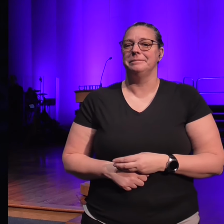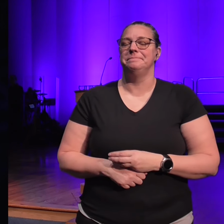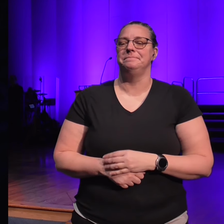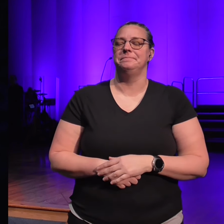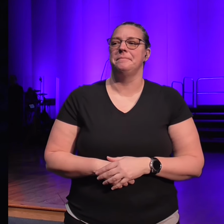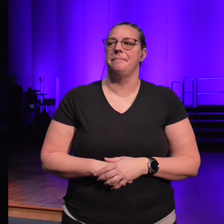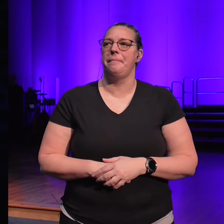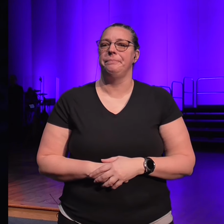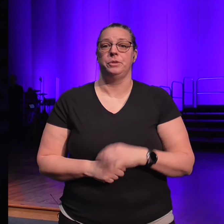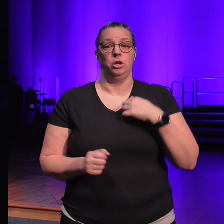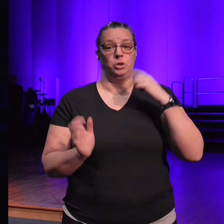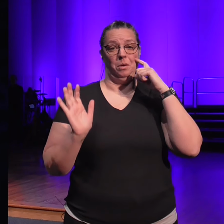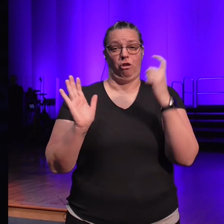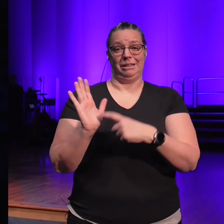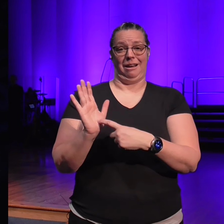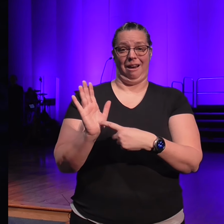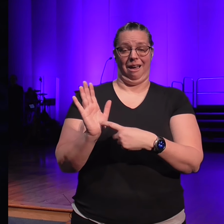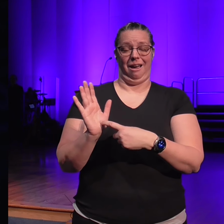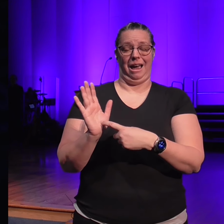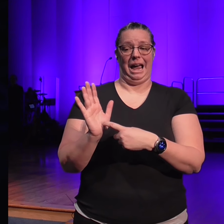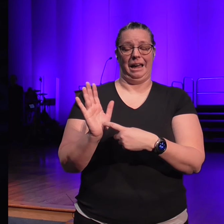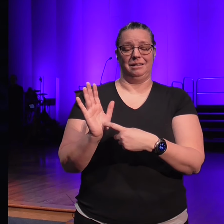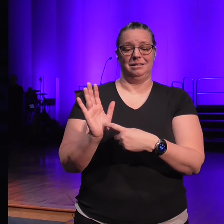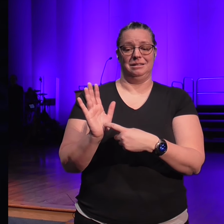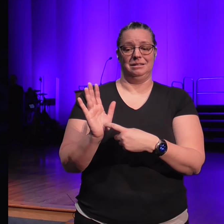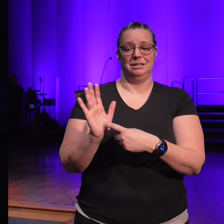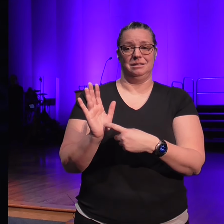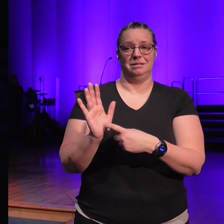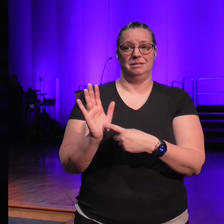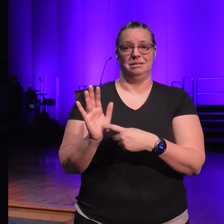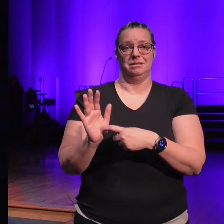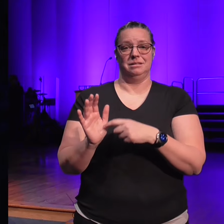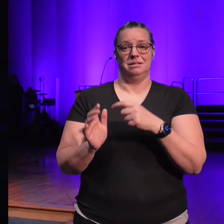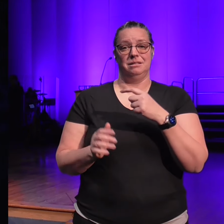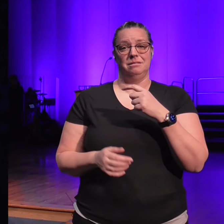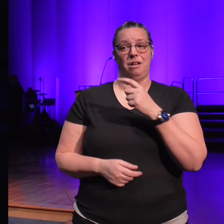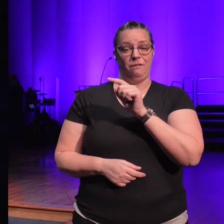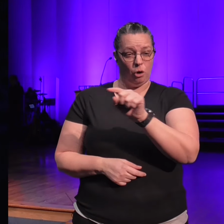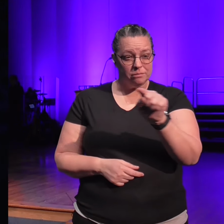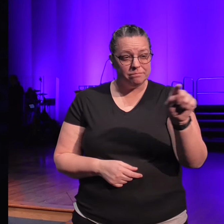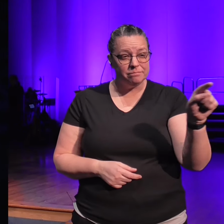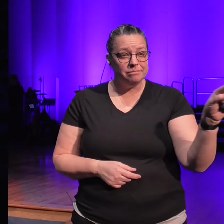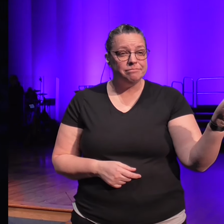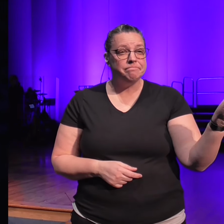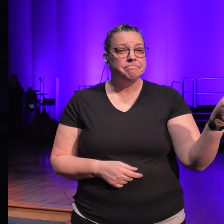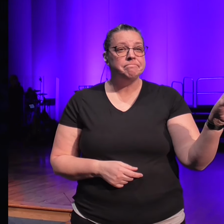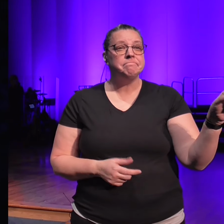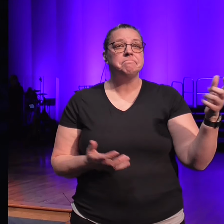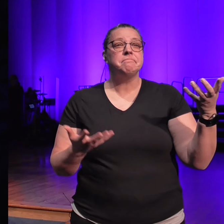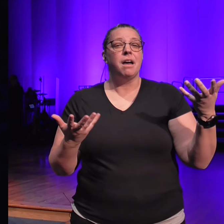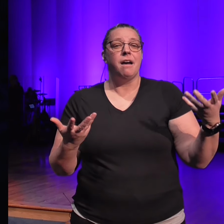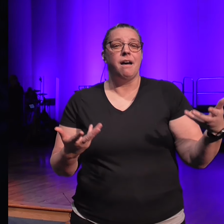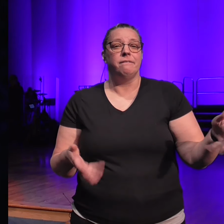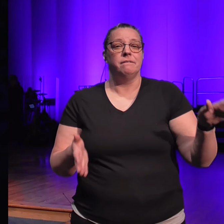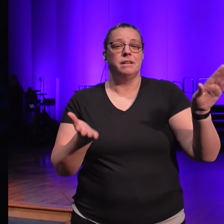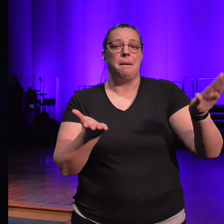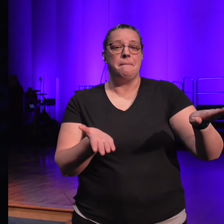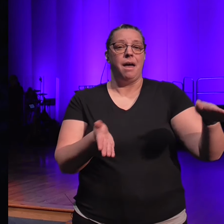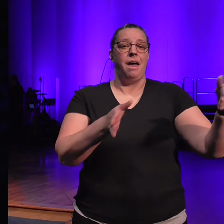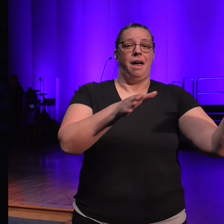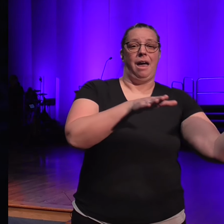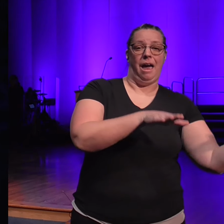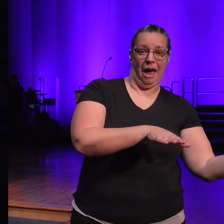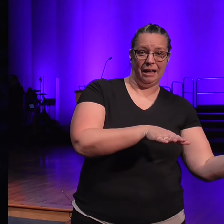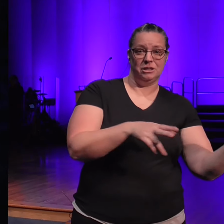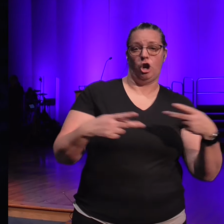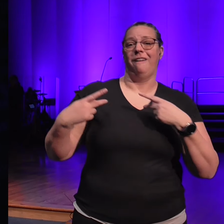And so just recognizing, and for all who have, it's been said, slipped the leash of this life, set down